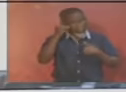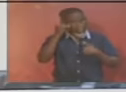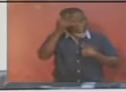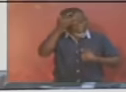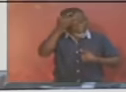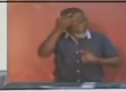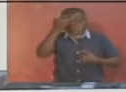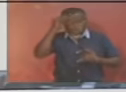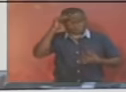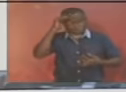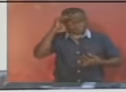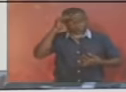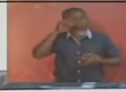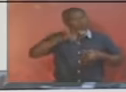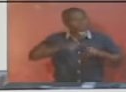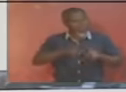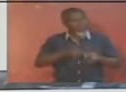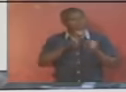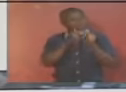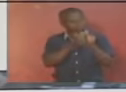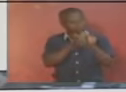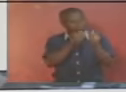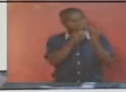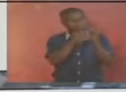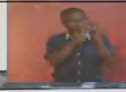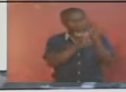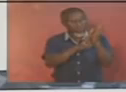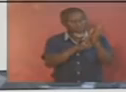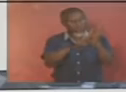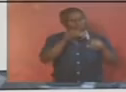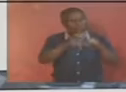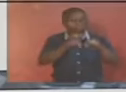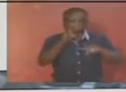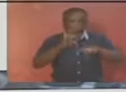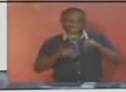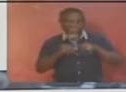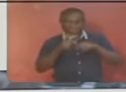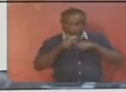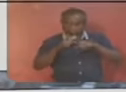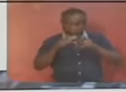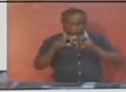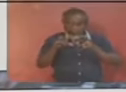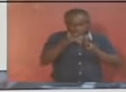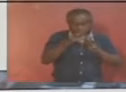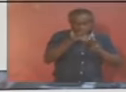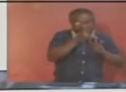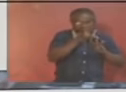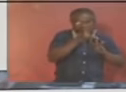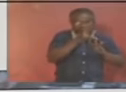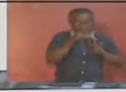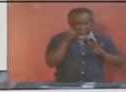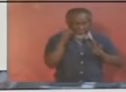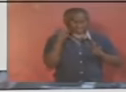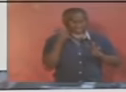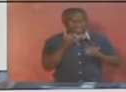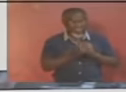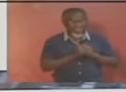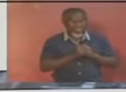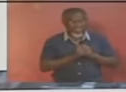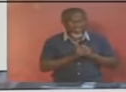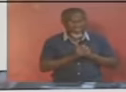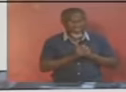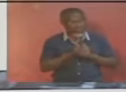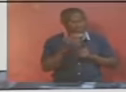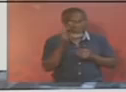infected, those things reduce your risk of spreading illness to other people. So that those 2 layers of activity